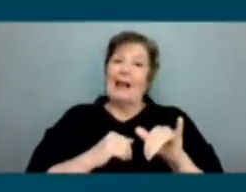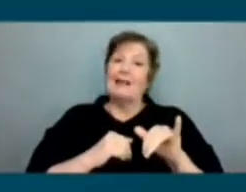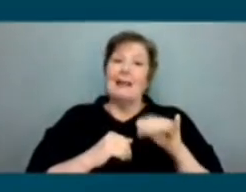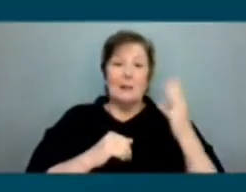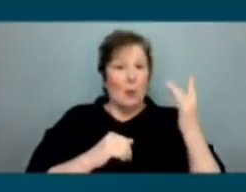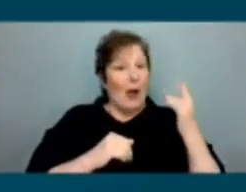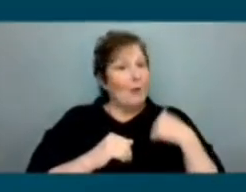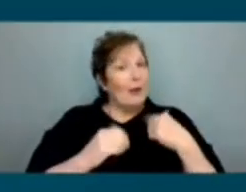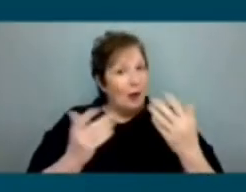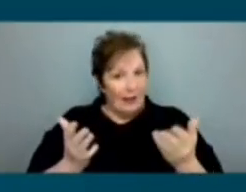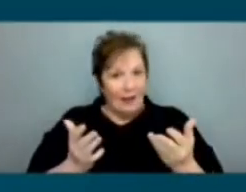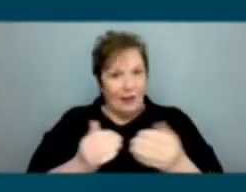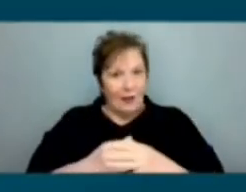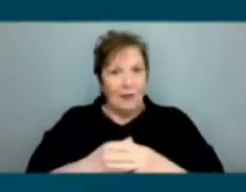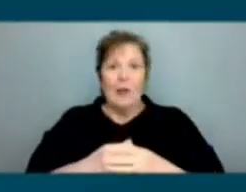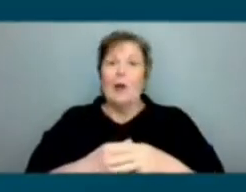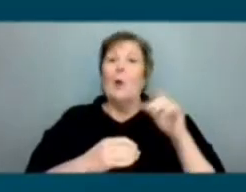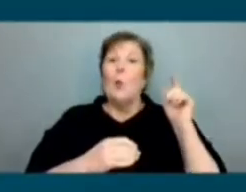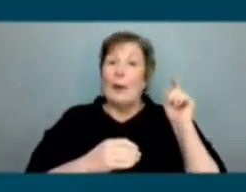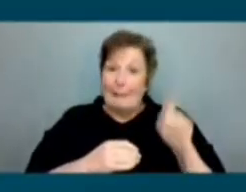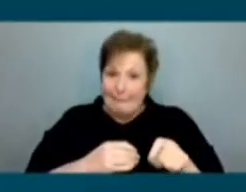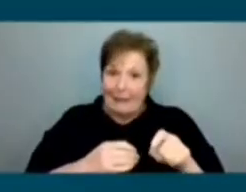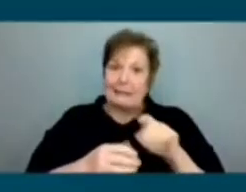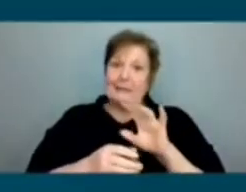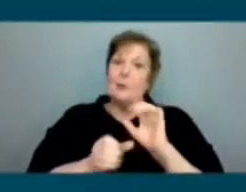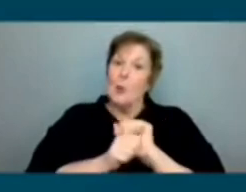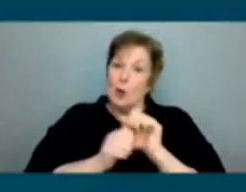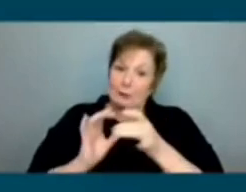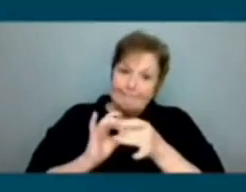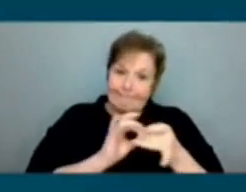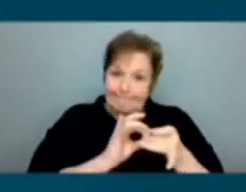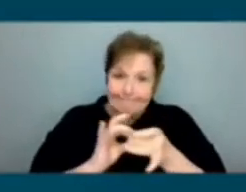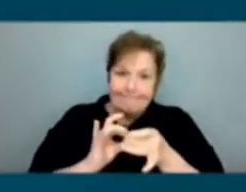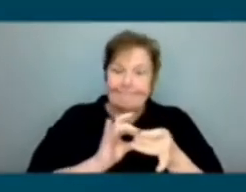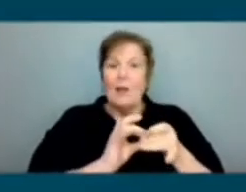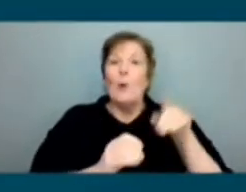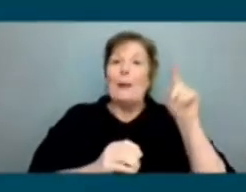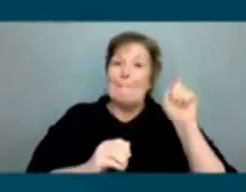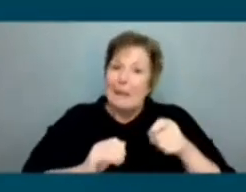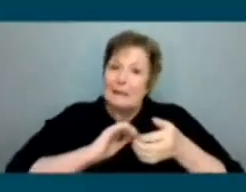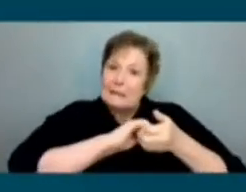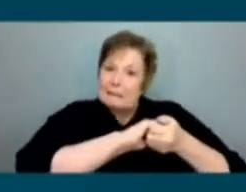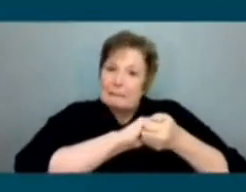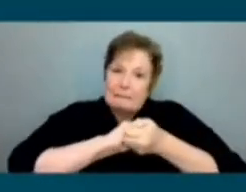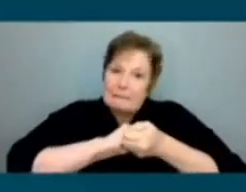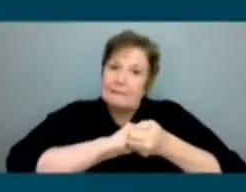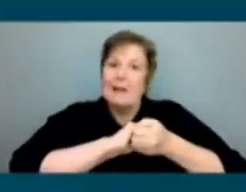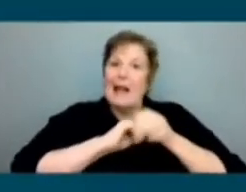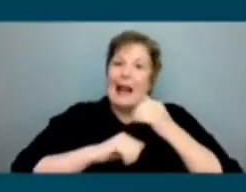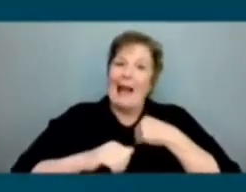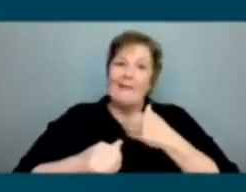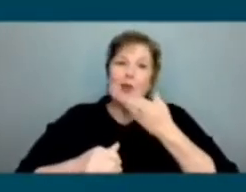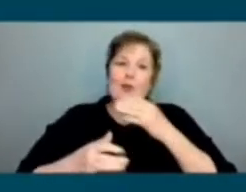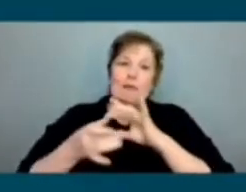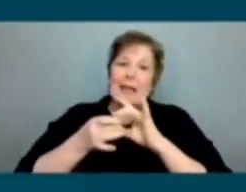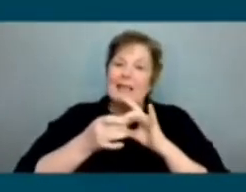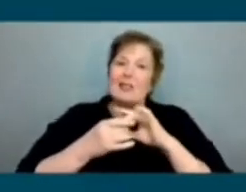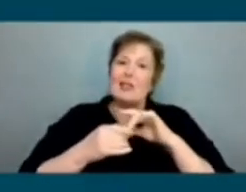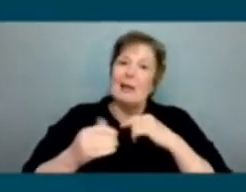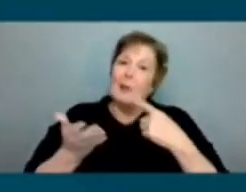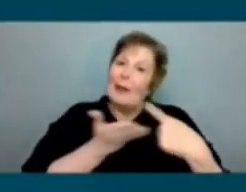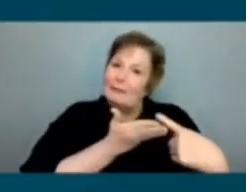here. We must collaborate. We must work together in a relationship and a dialogue that is